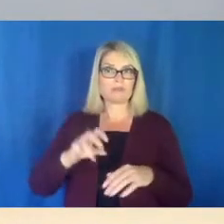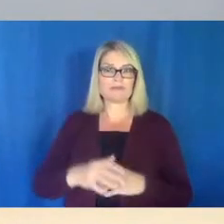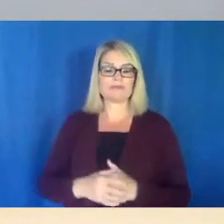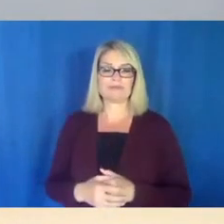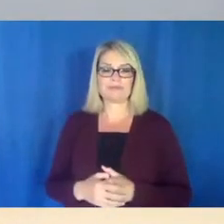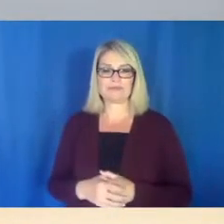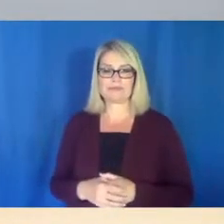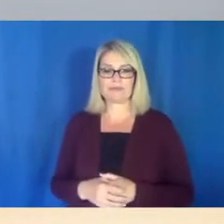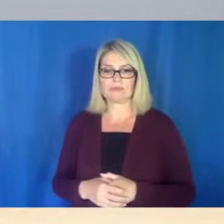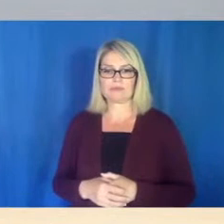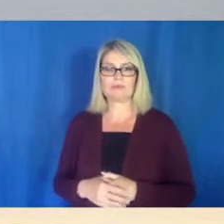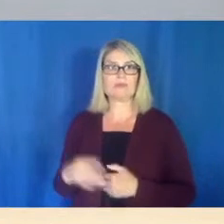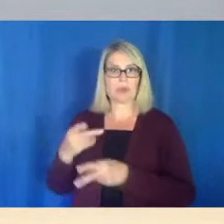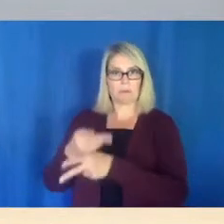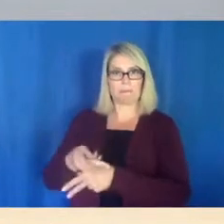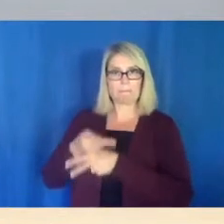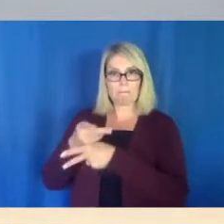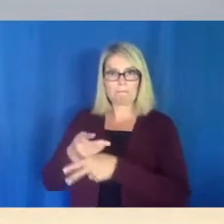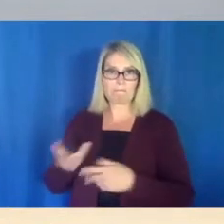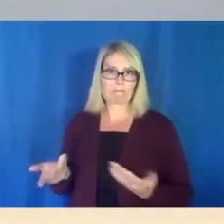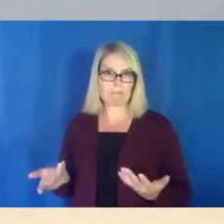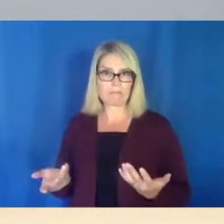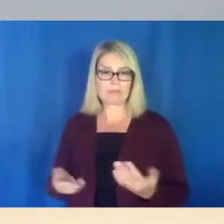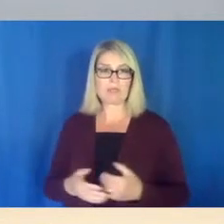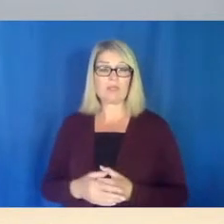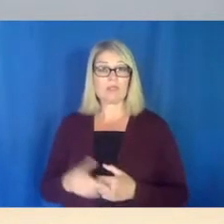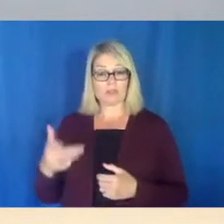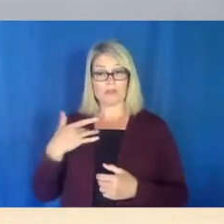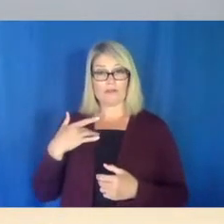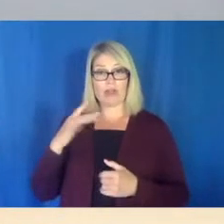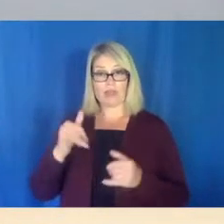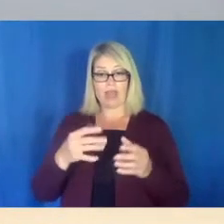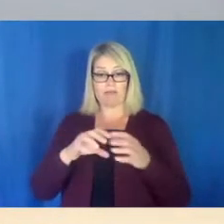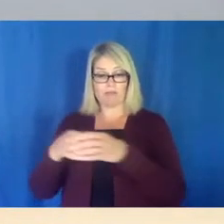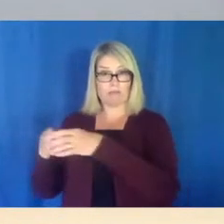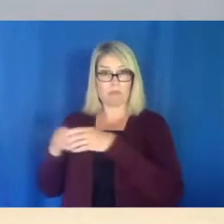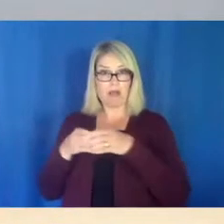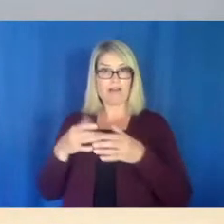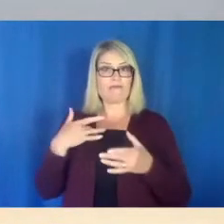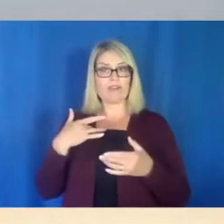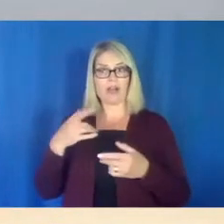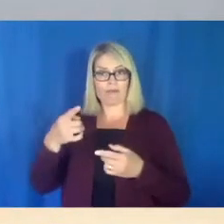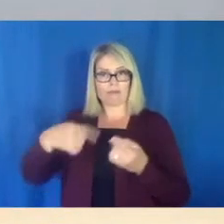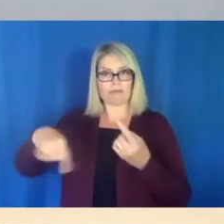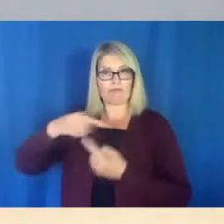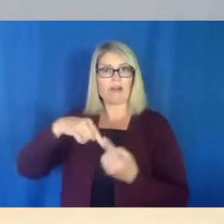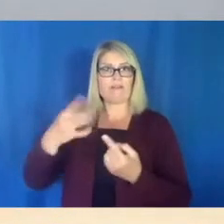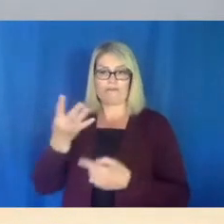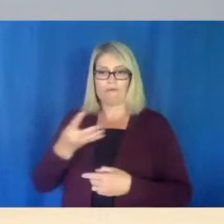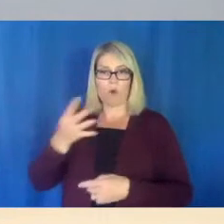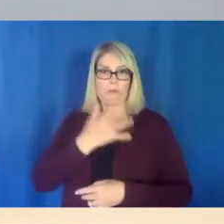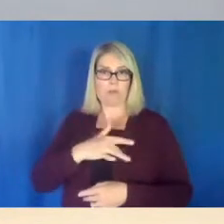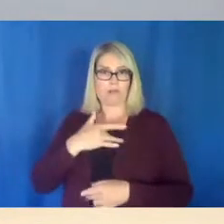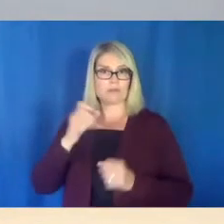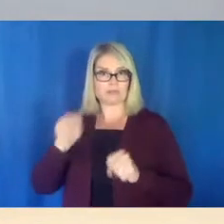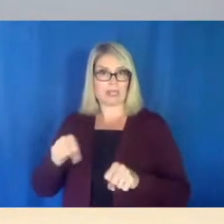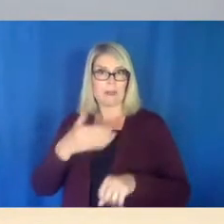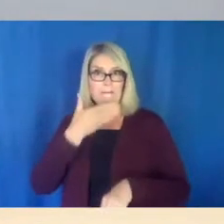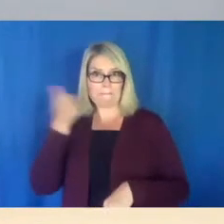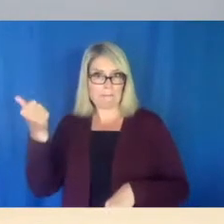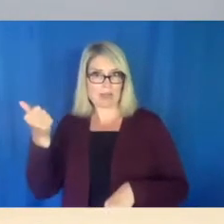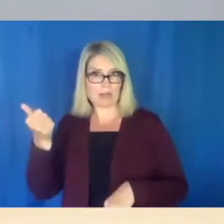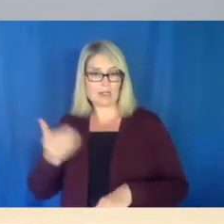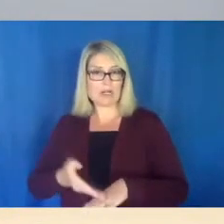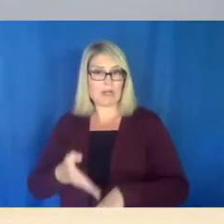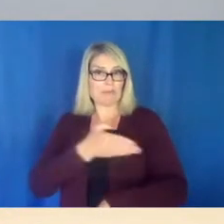Given that, do you see any way for the Atlantic provinces to better align in the future to kind of resolve the patchwork travel